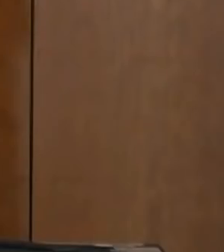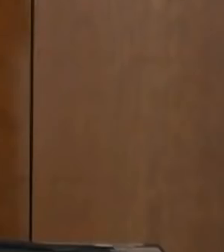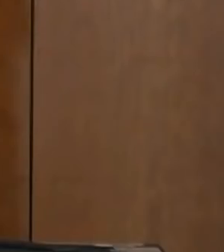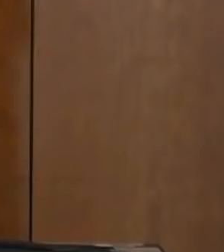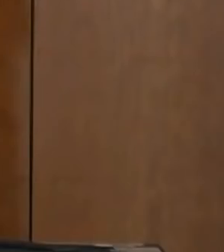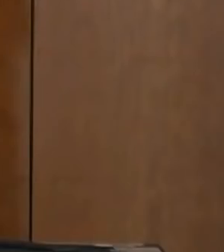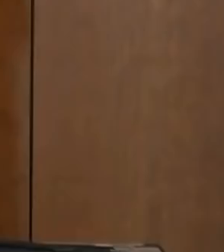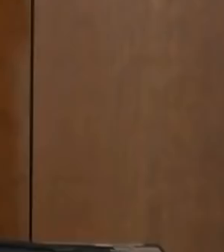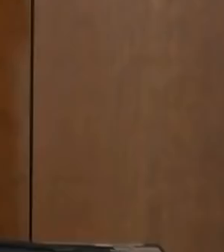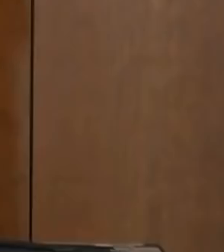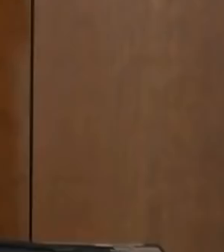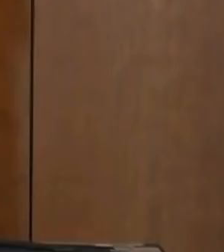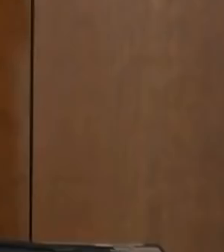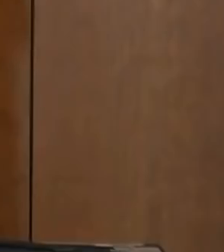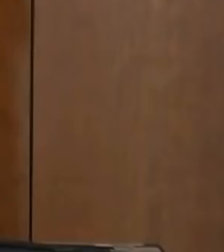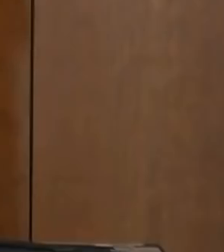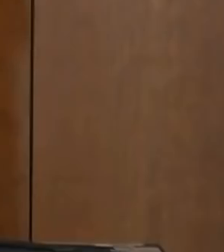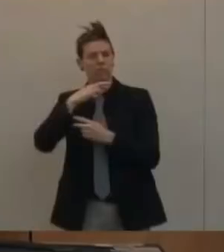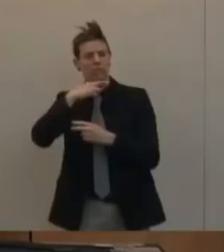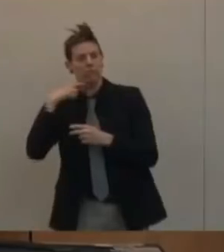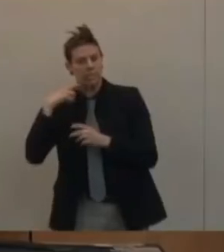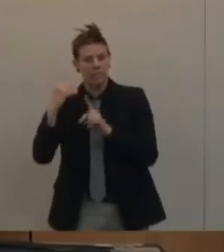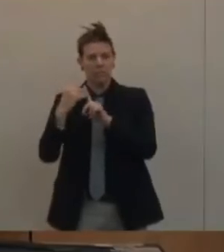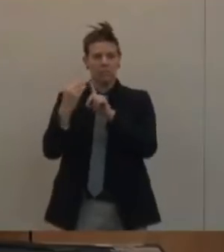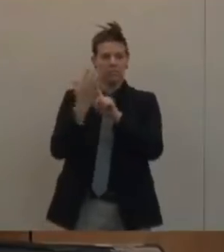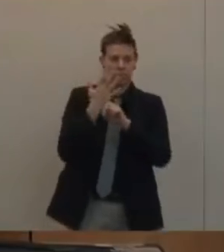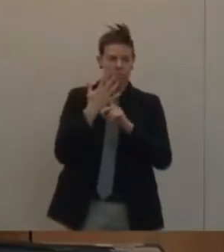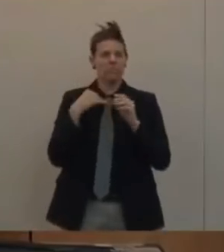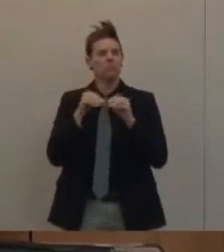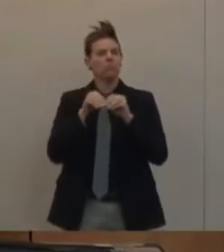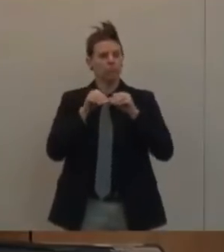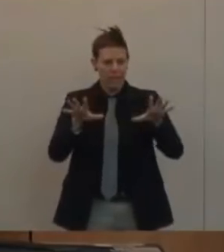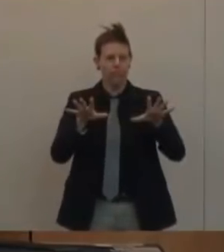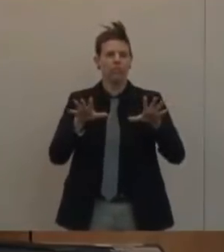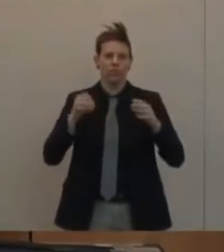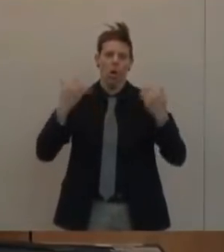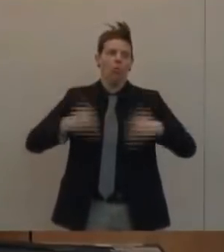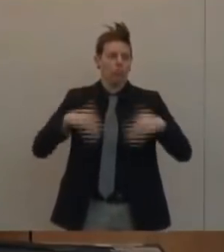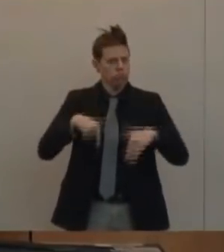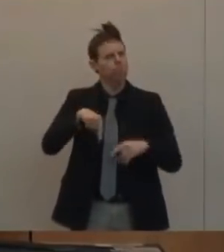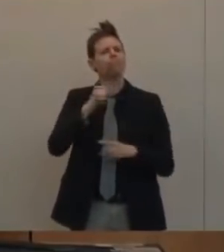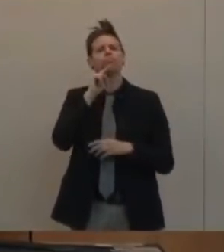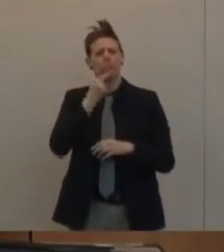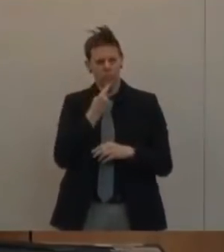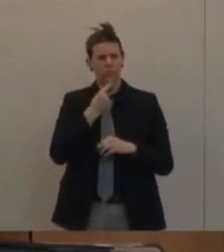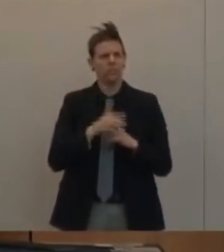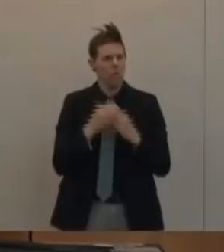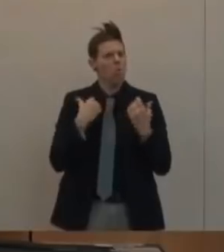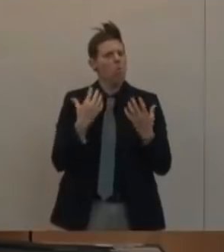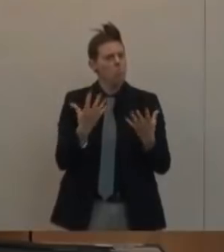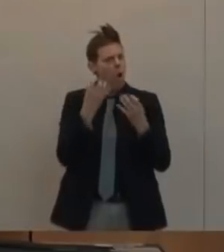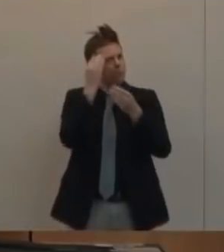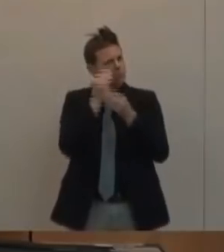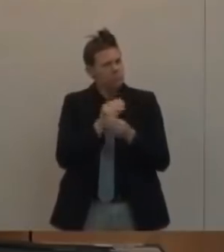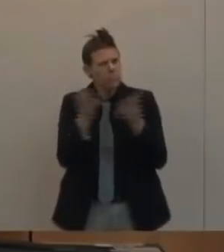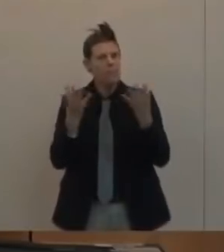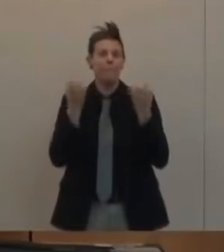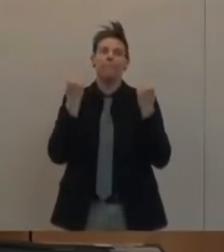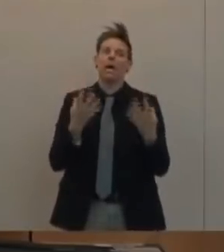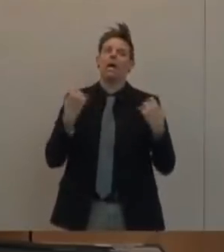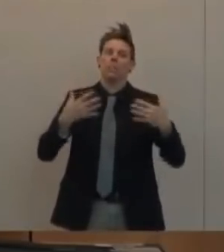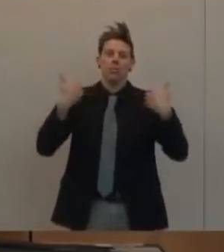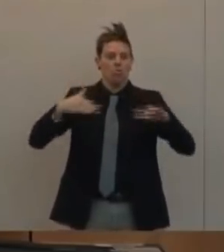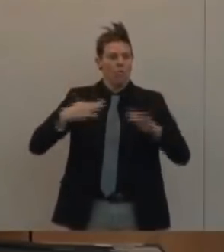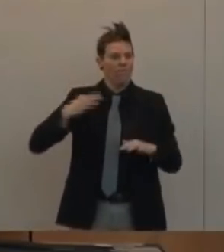and exposure and transmission. And I want to announce that we've got so many volunteers, and we need more,